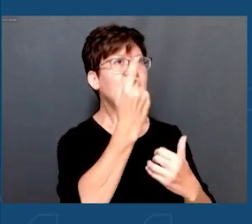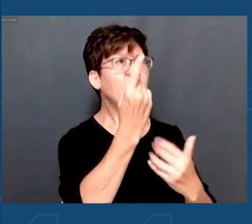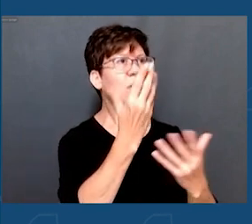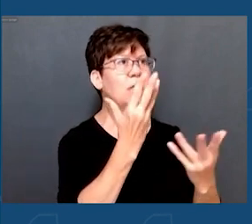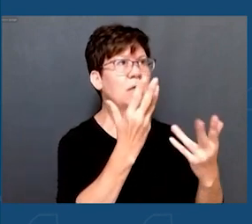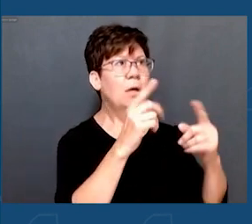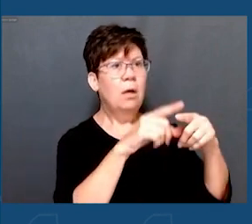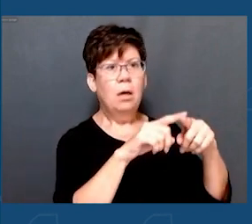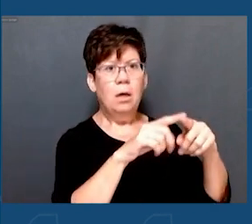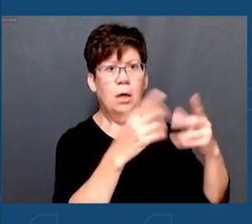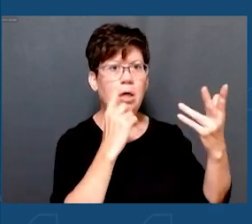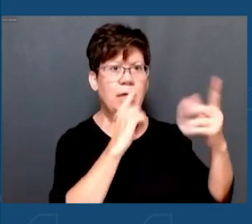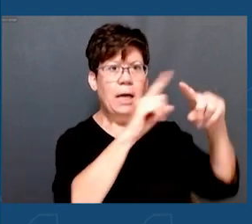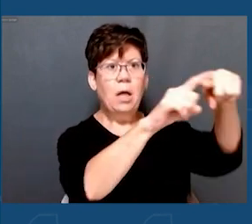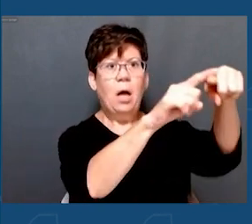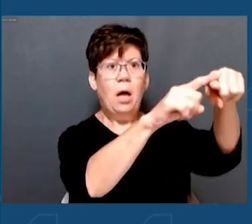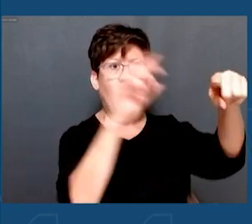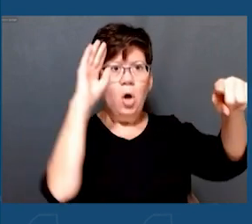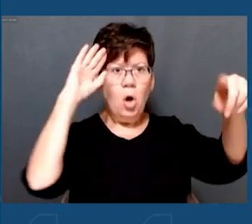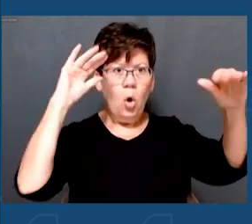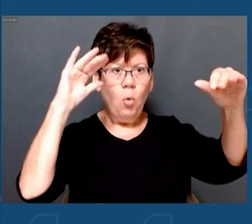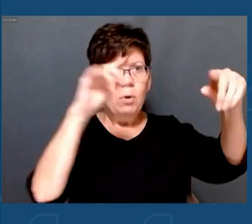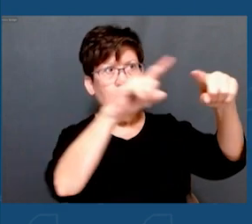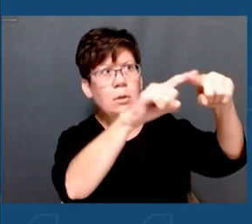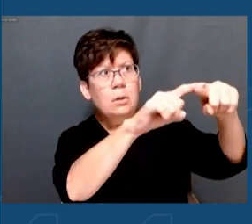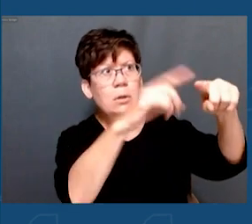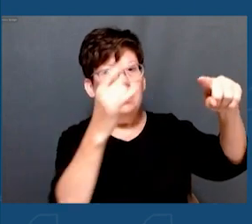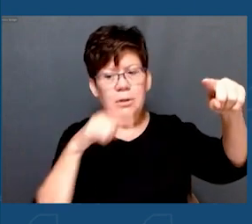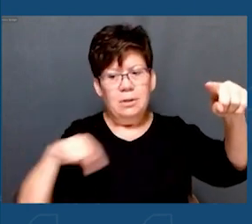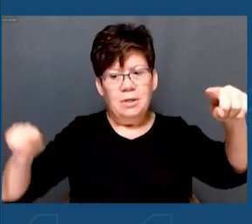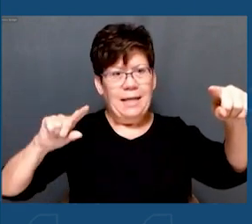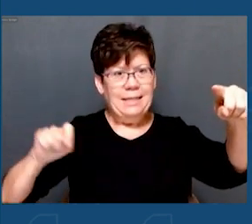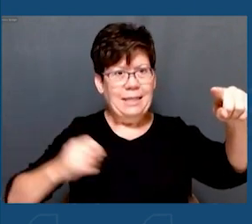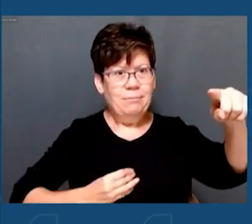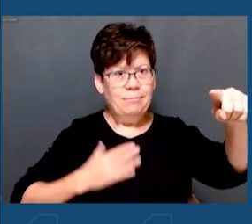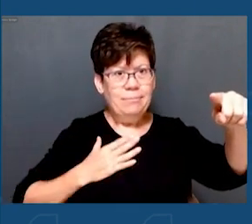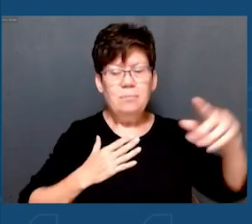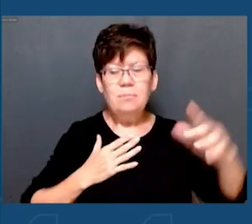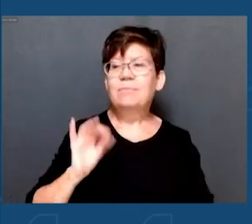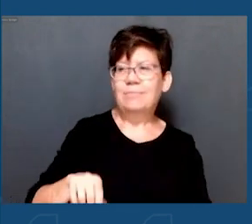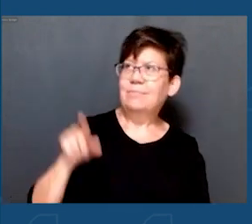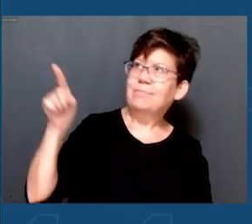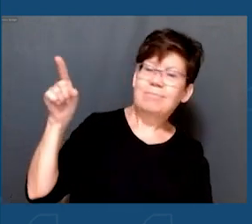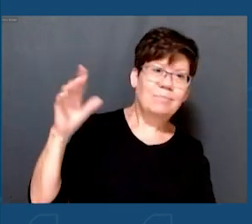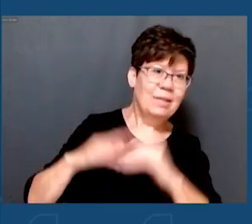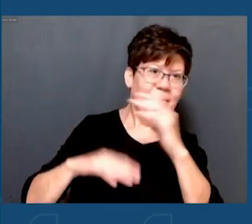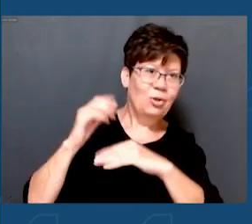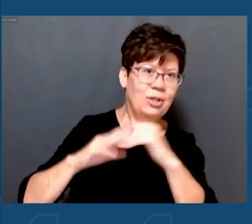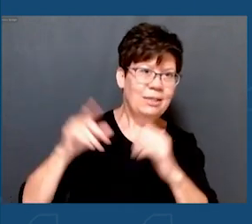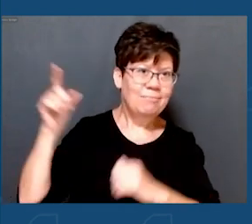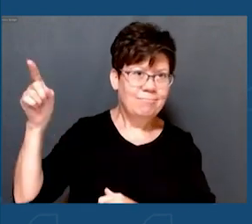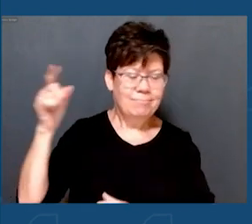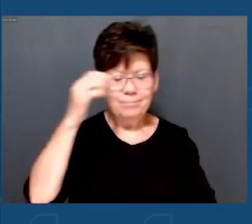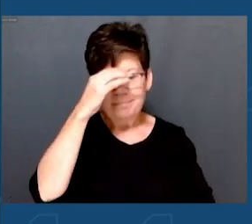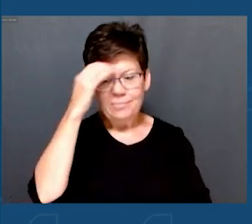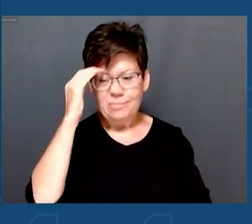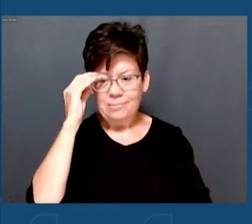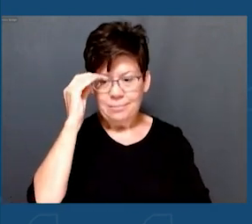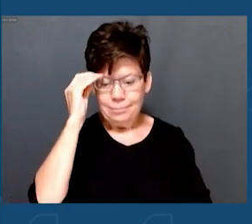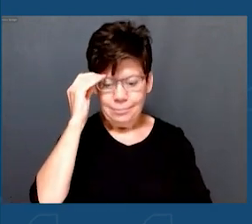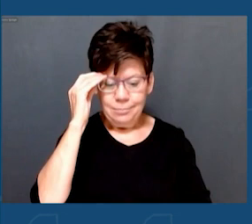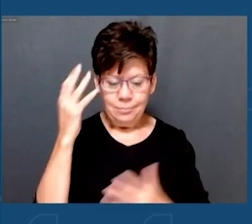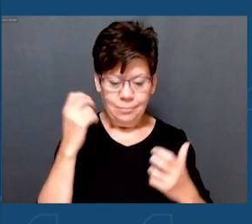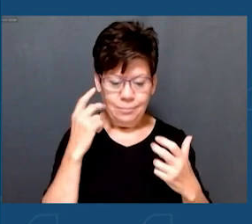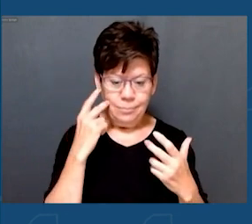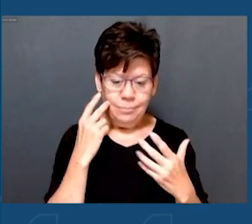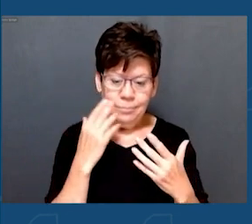purpose. That's what this is all about. That's why I'm so proud to be here. And that's why I want to thank everyone who's been part of this